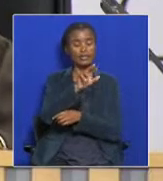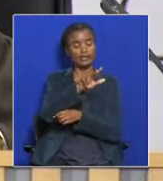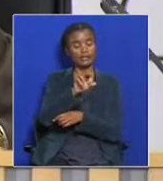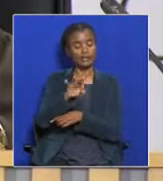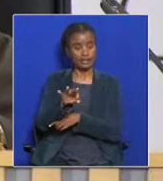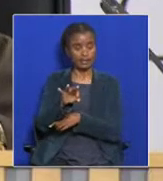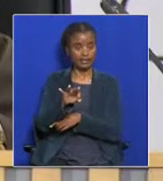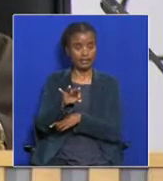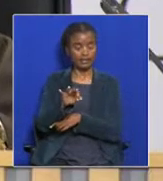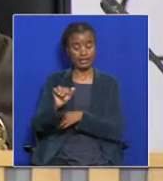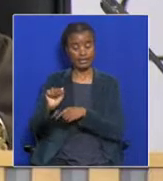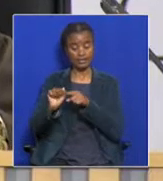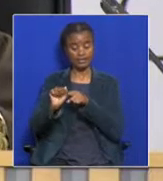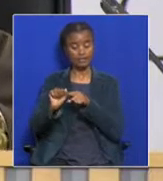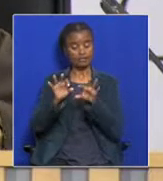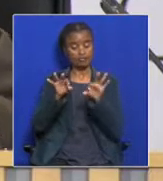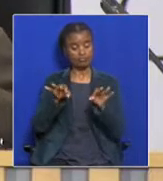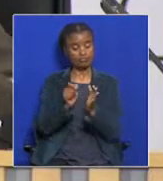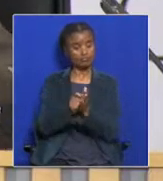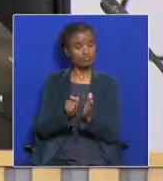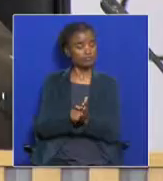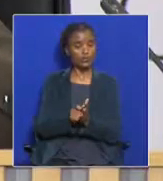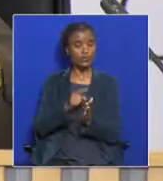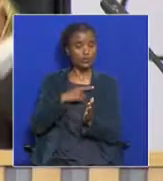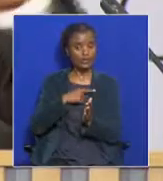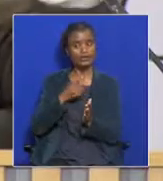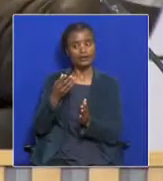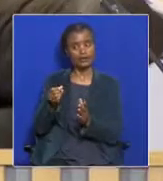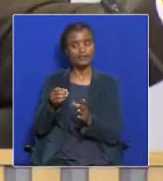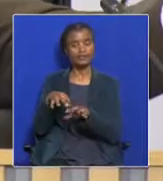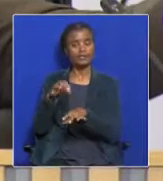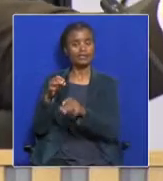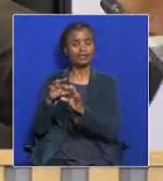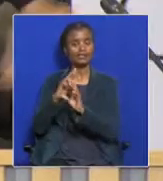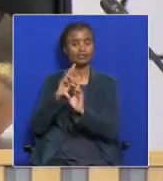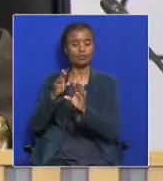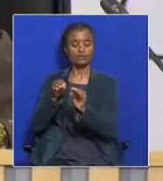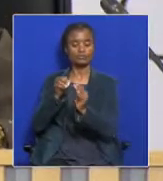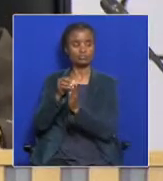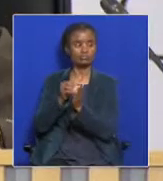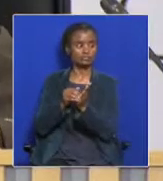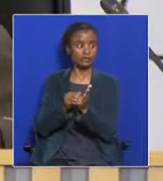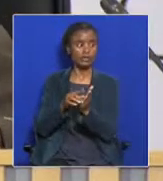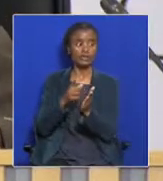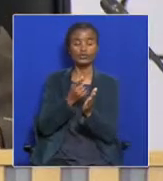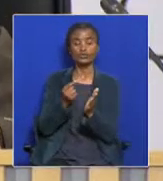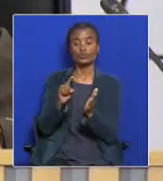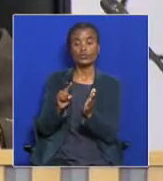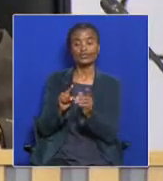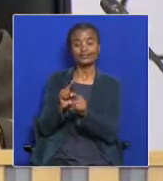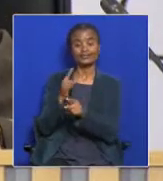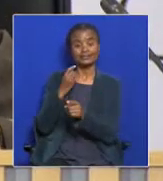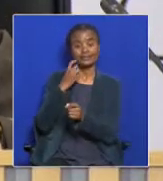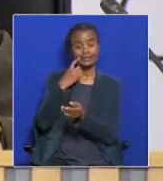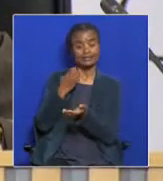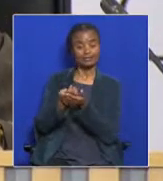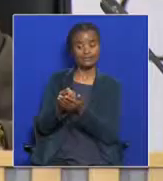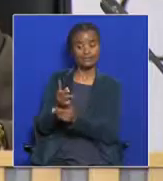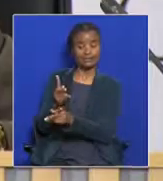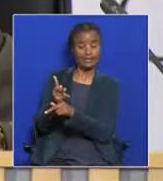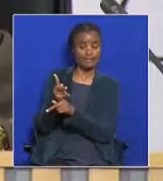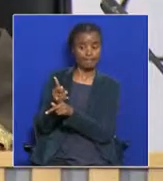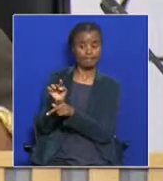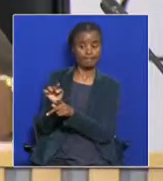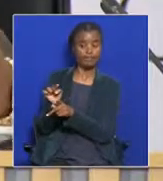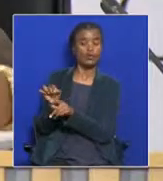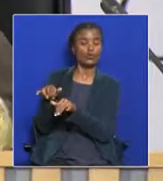Then you let them keep those exhibits until the trial has